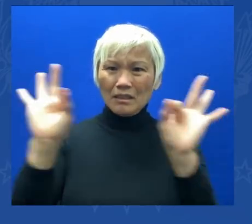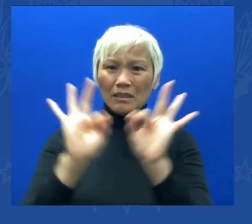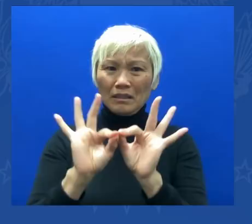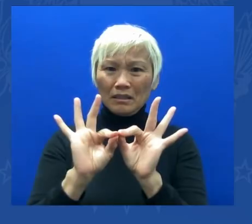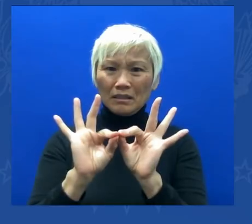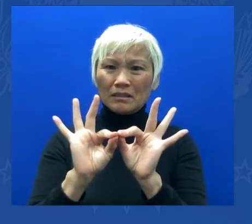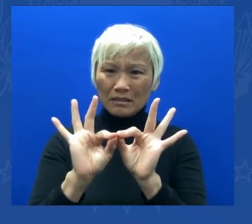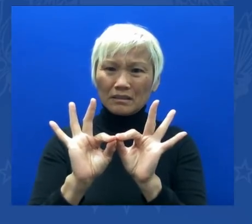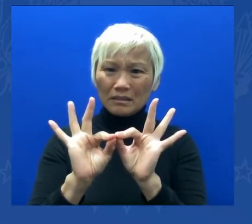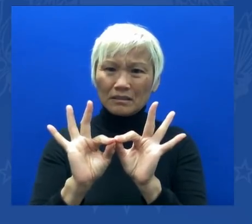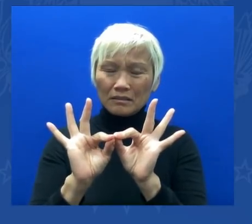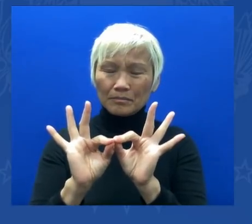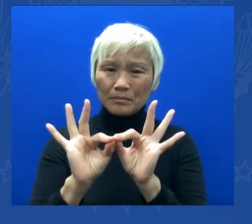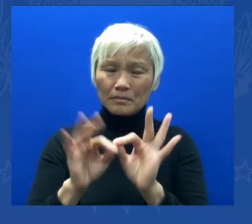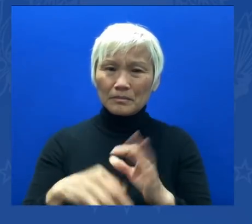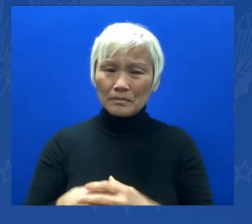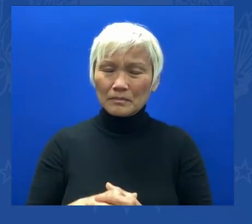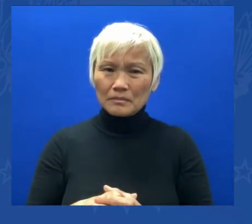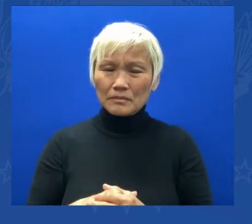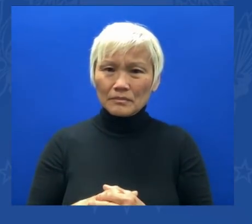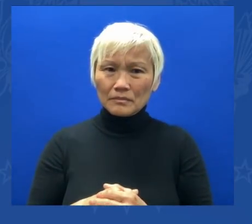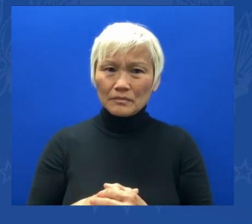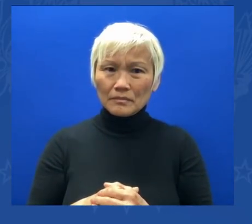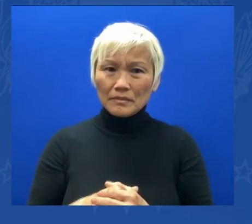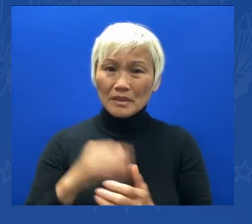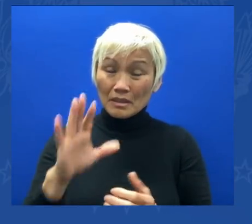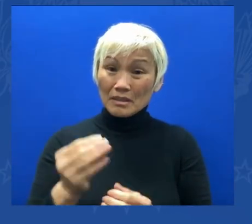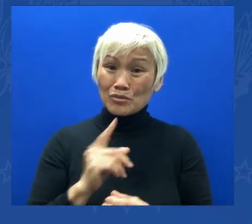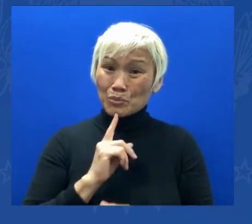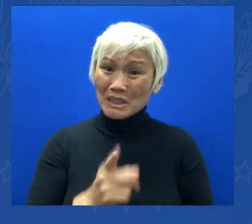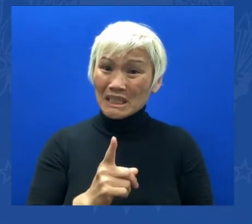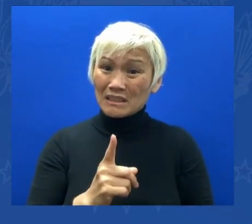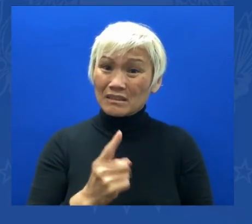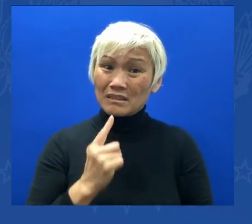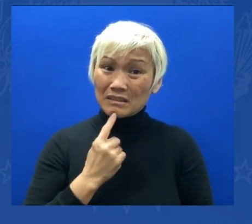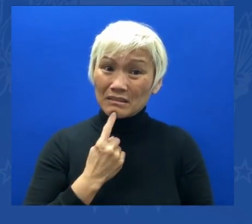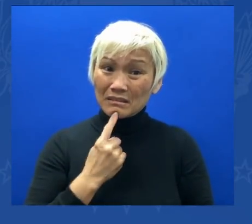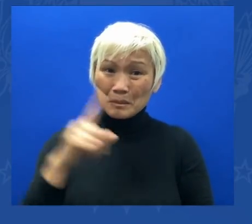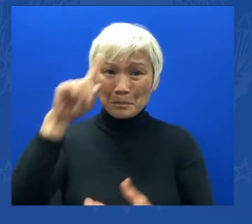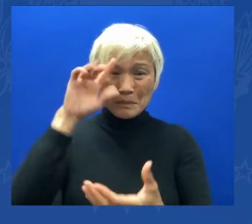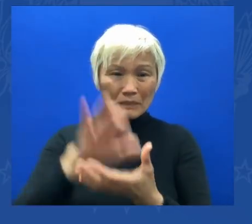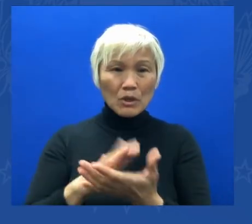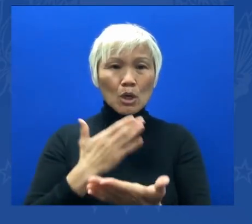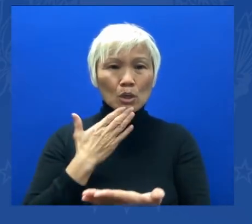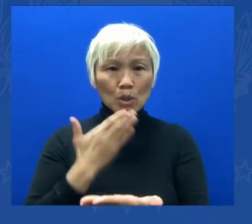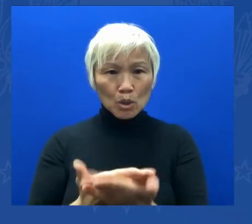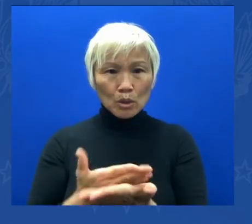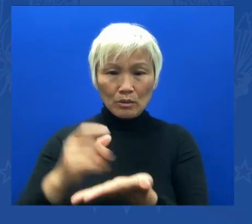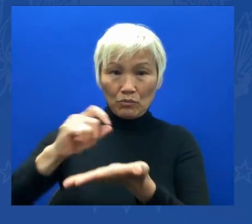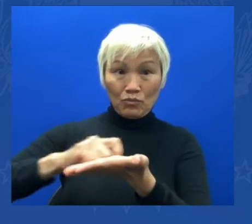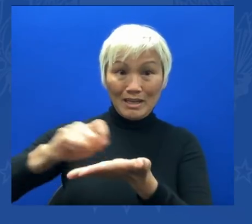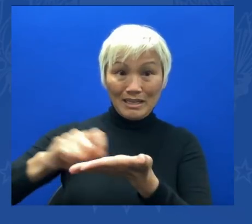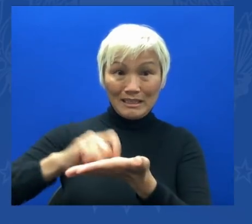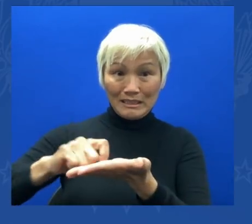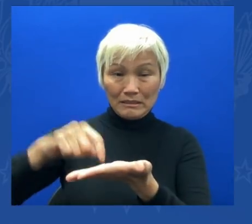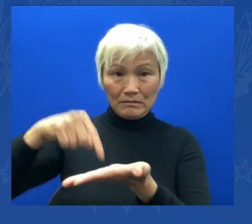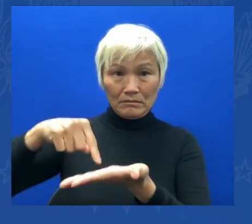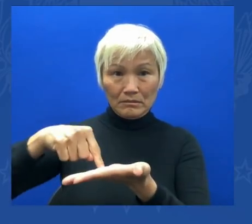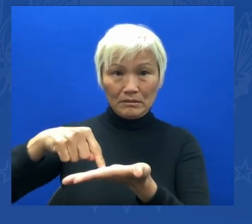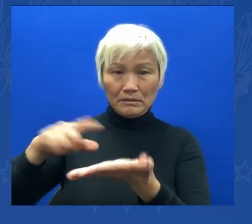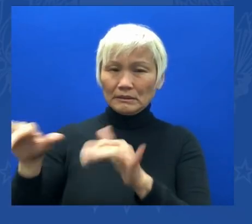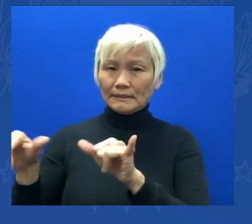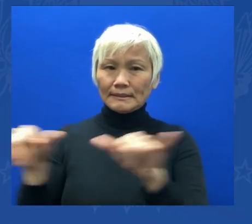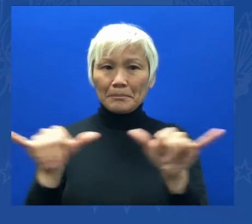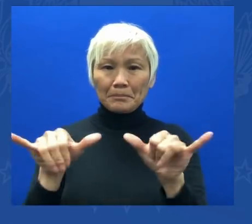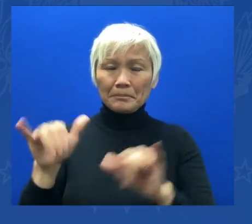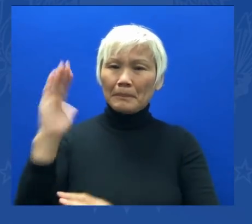I've always believed that good journalism holds up a mirror to ourselves to reflect on the good, the bad, and the true. Tonight,